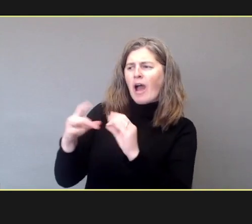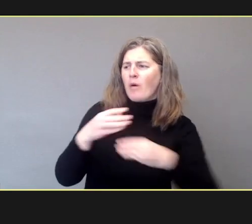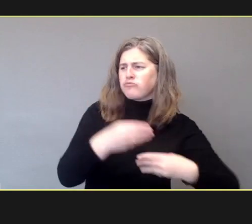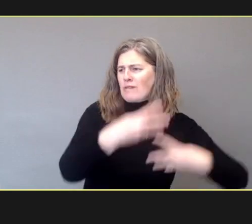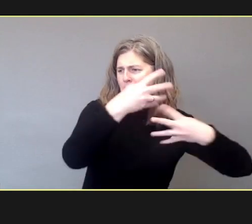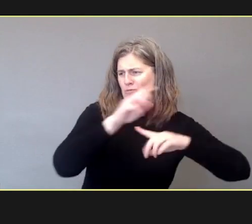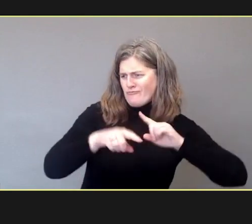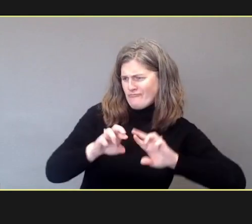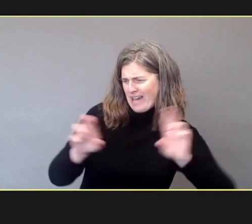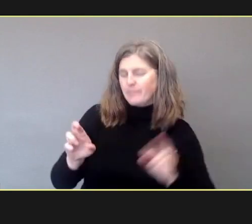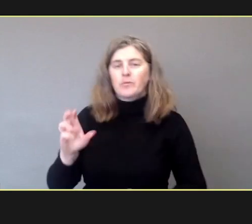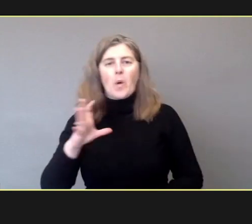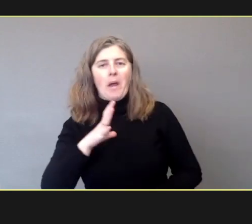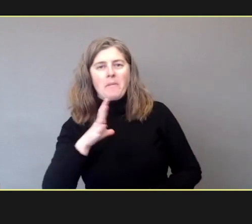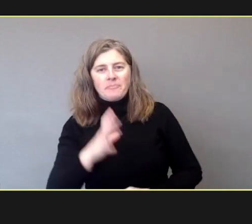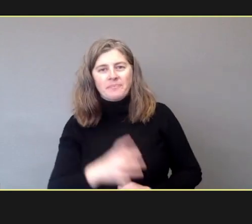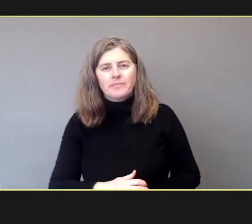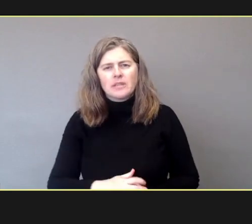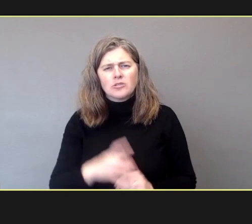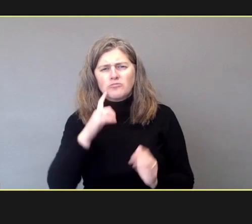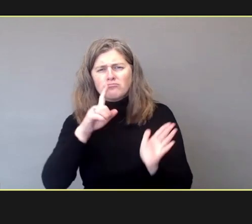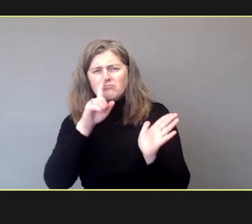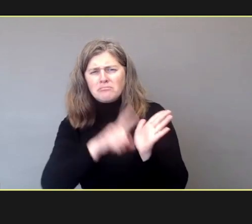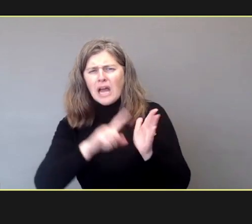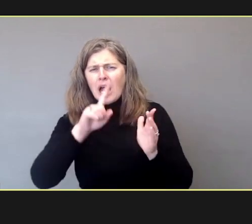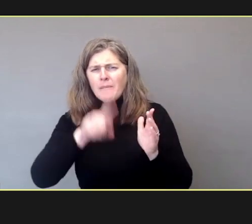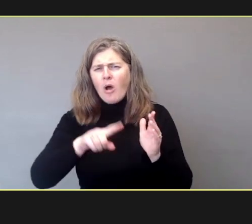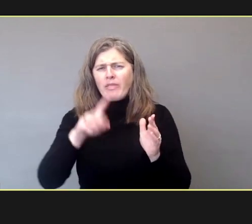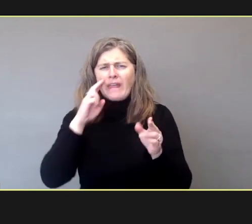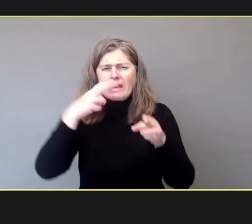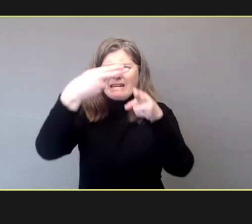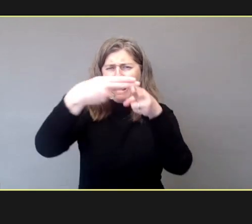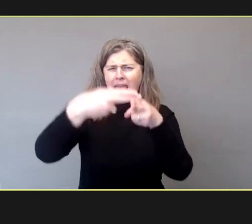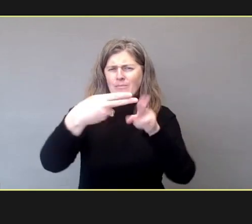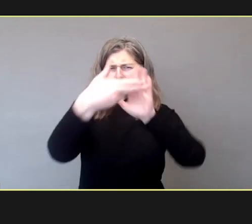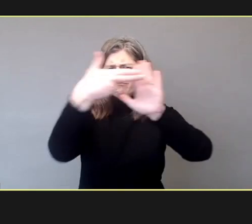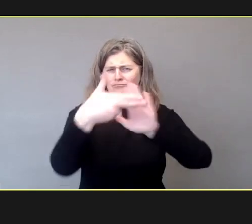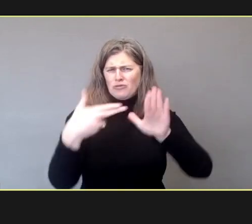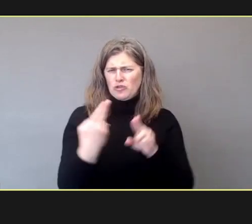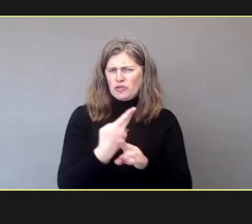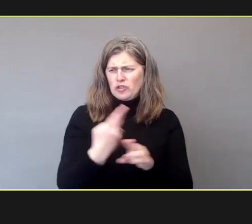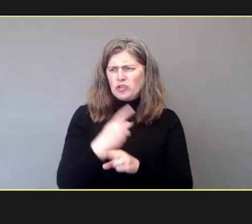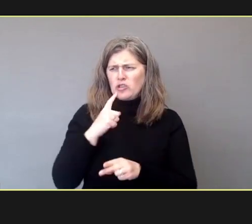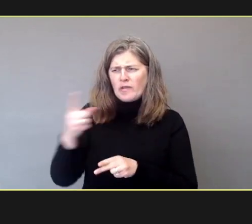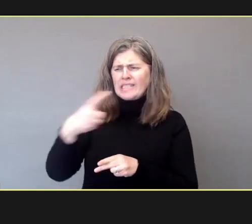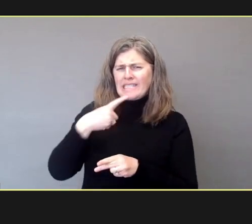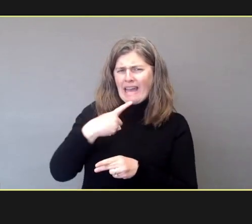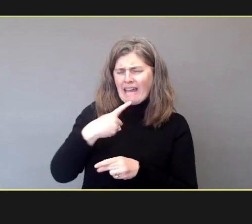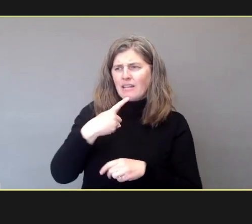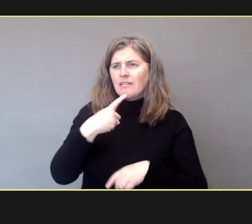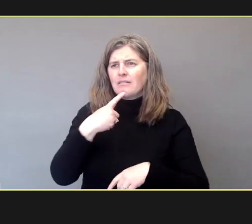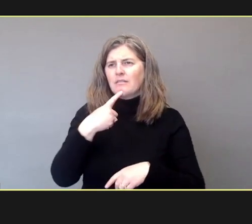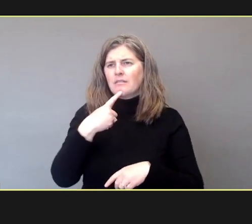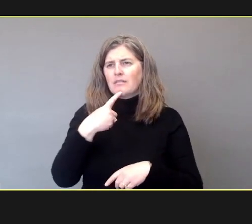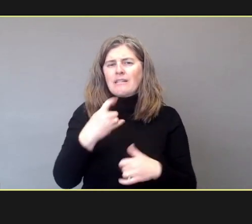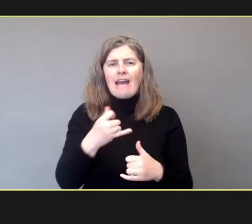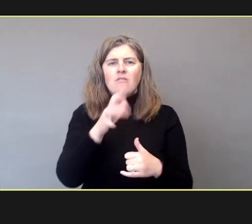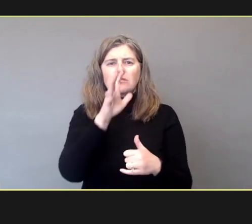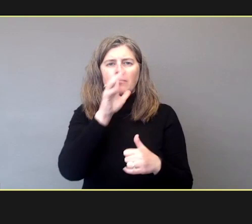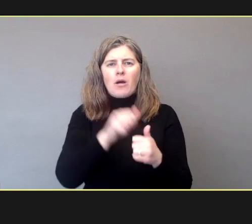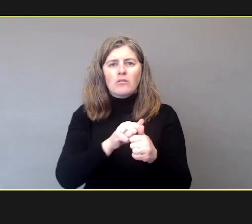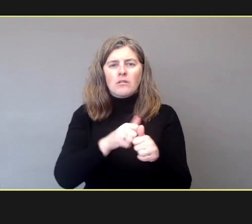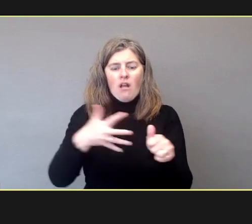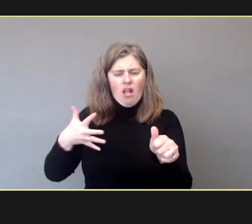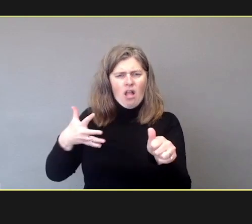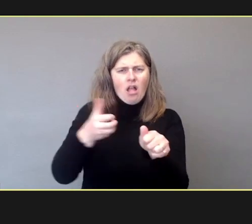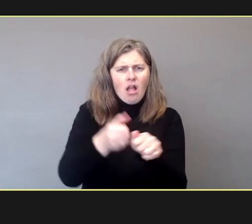screen. Okay. I just wanted to check in about the nomenclature, because you've mentioned more than once that you're now talking about being up to